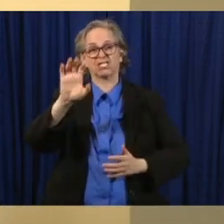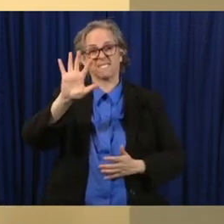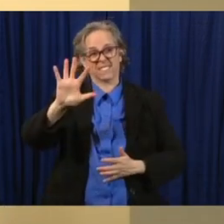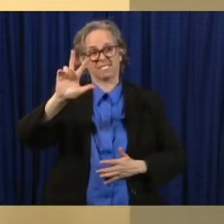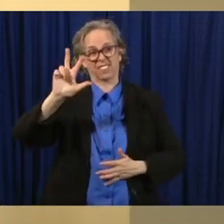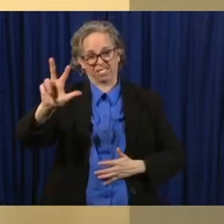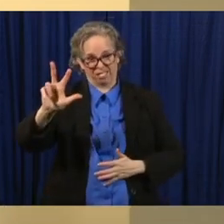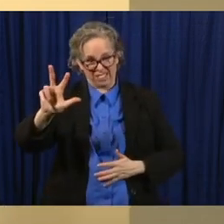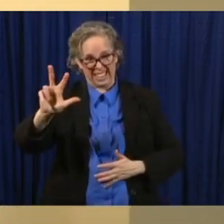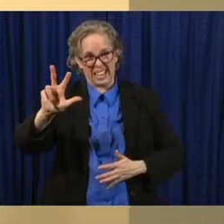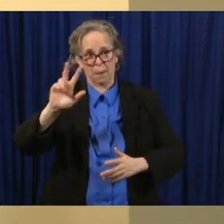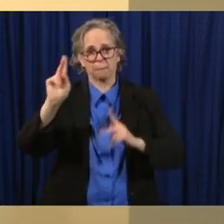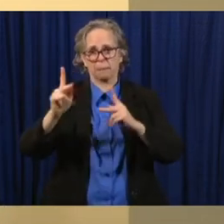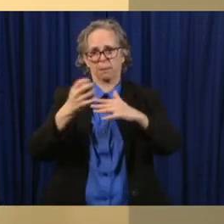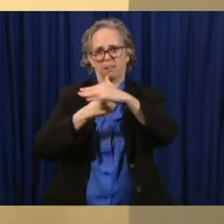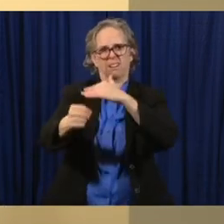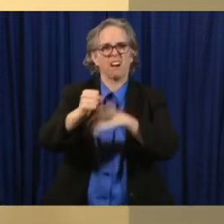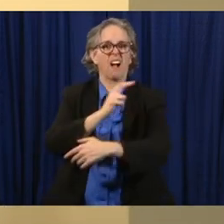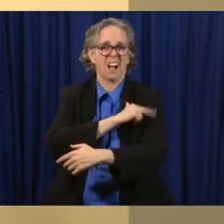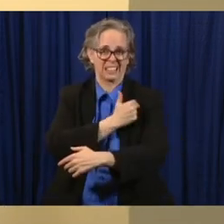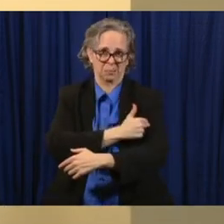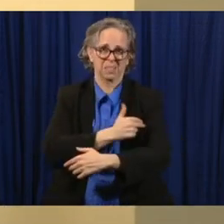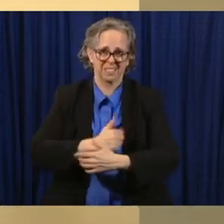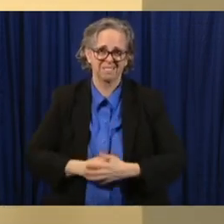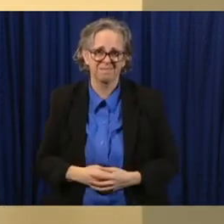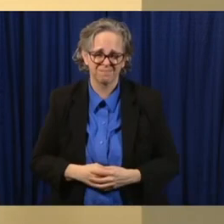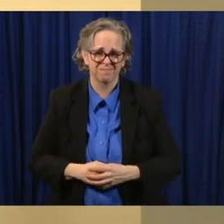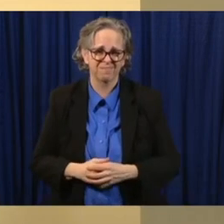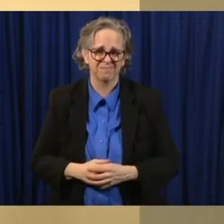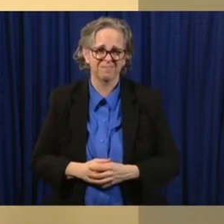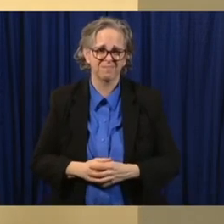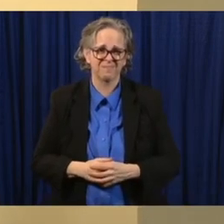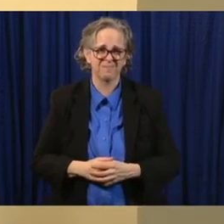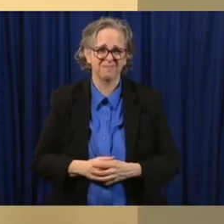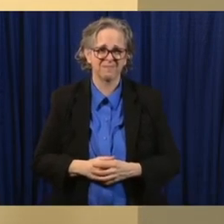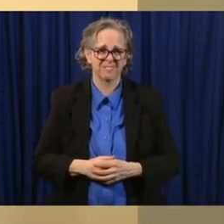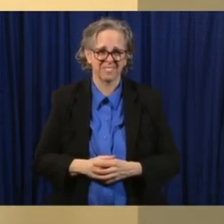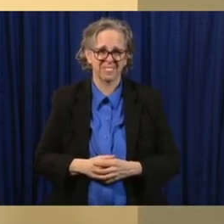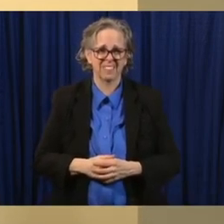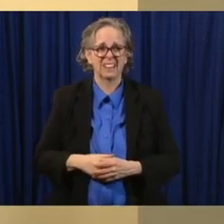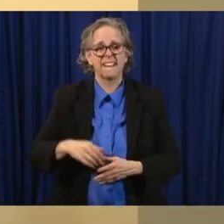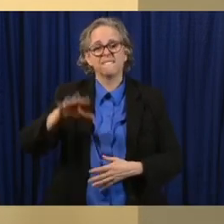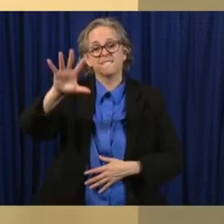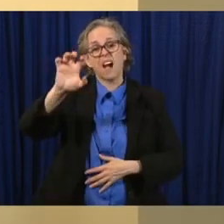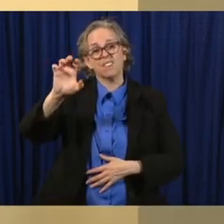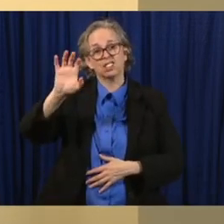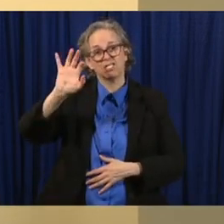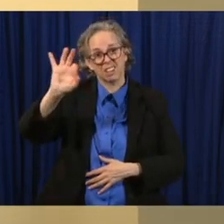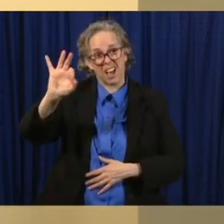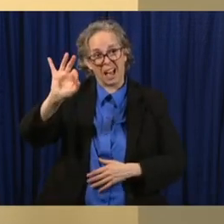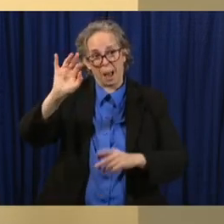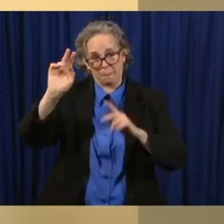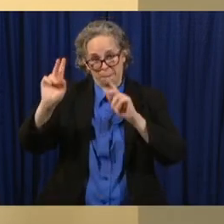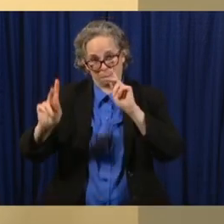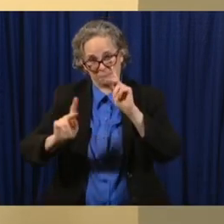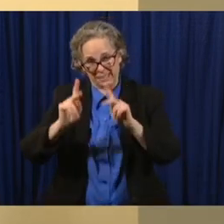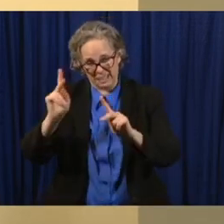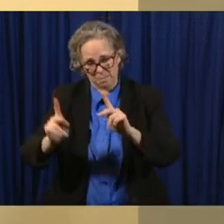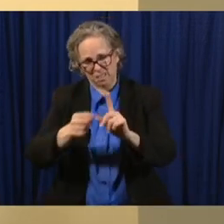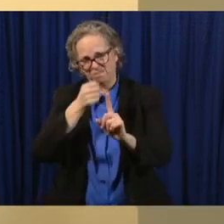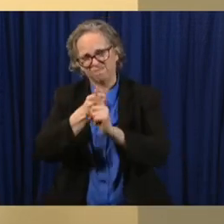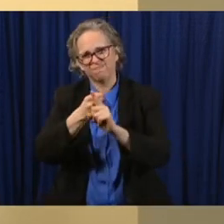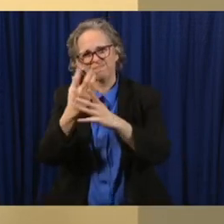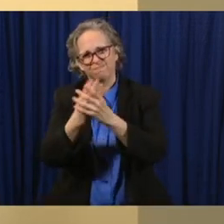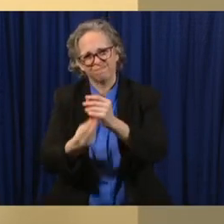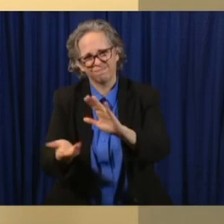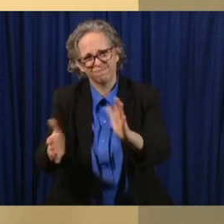2,653 hospitalizations. And now on record, we have 509 deaths in the state of